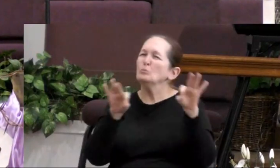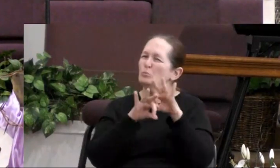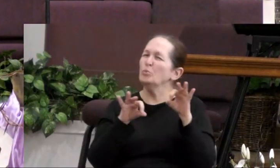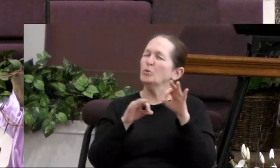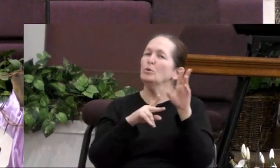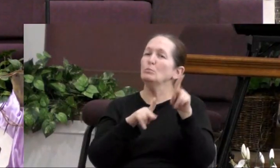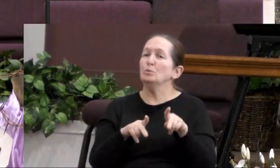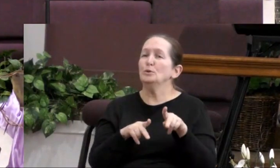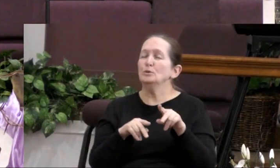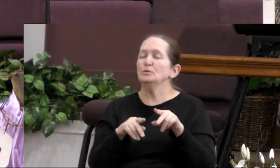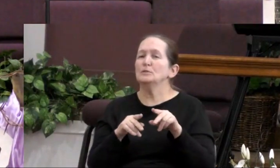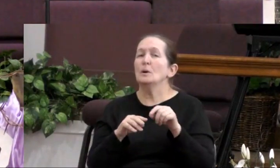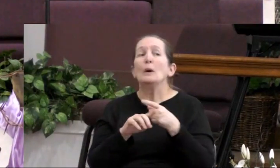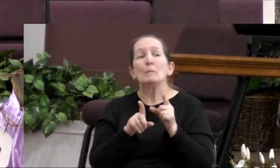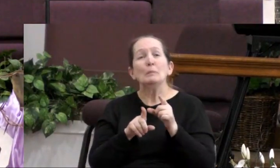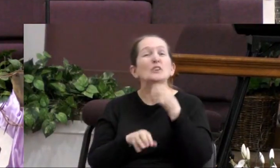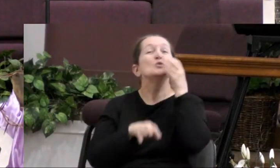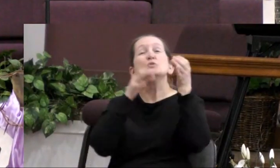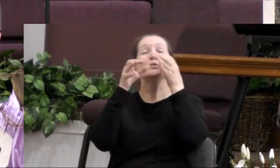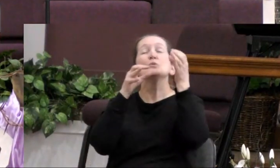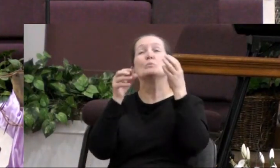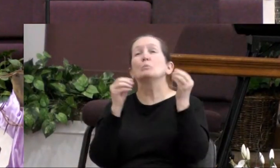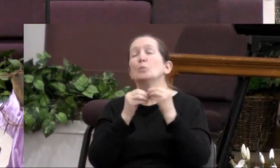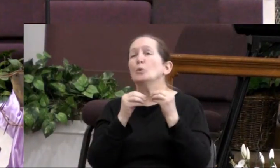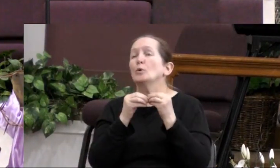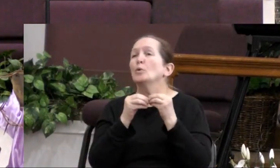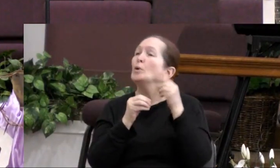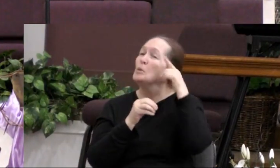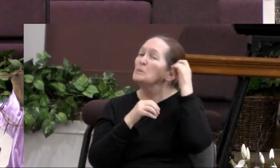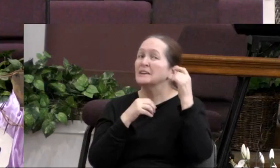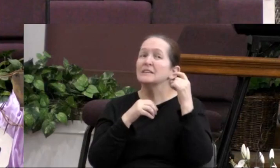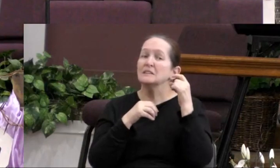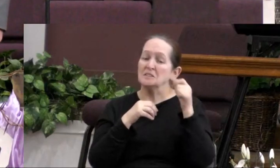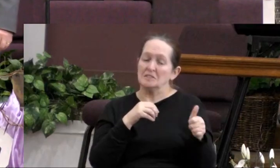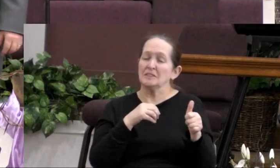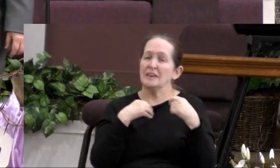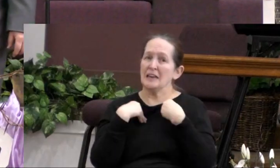But he cried out all the more because he had a need.